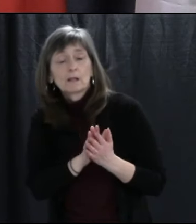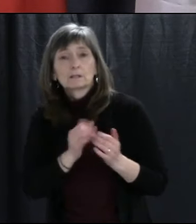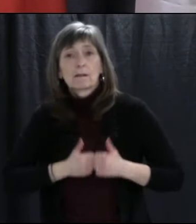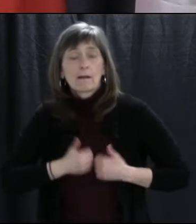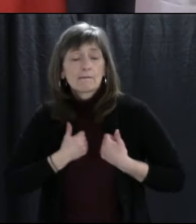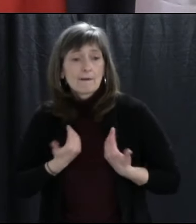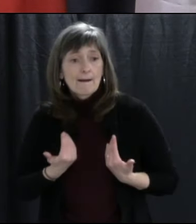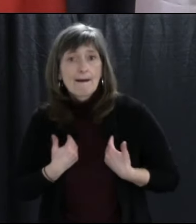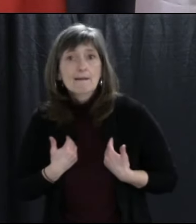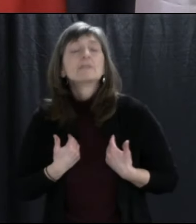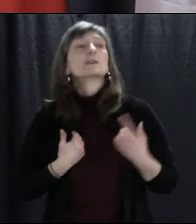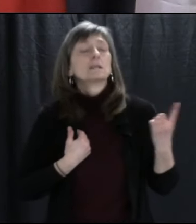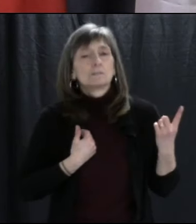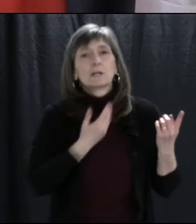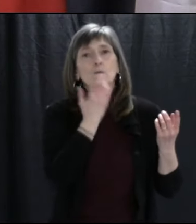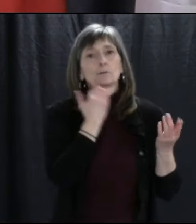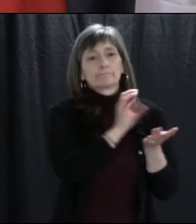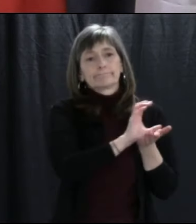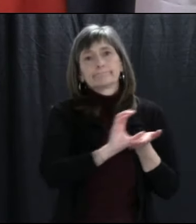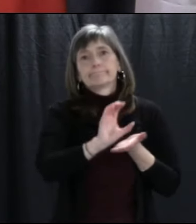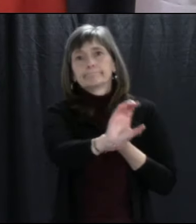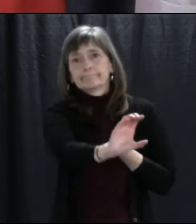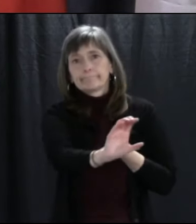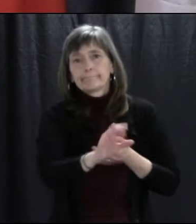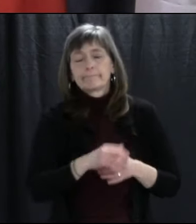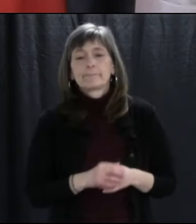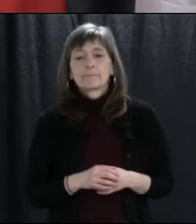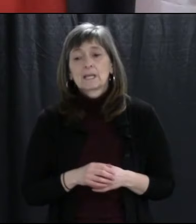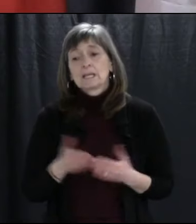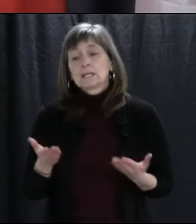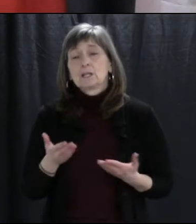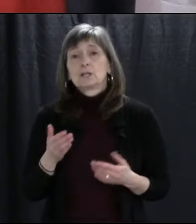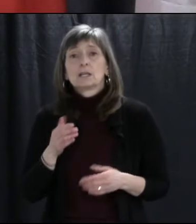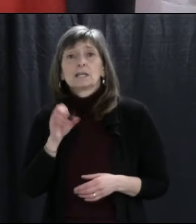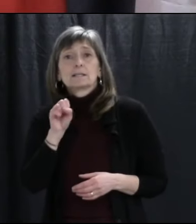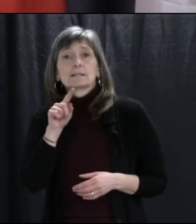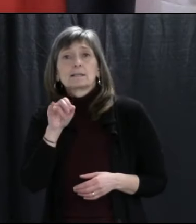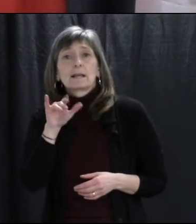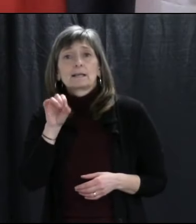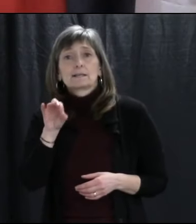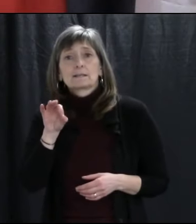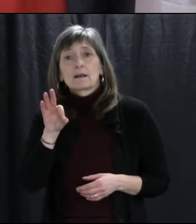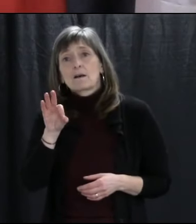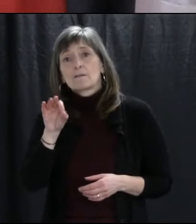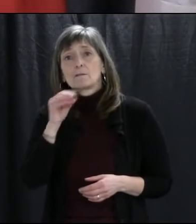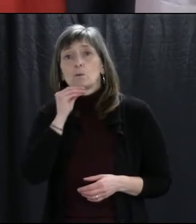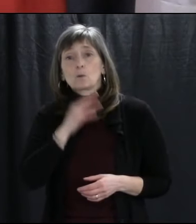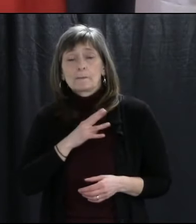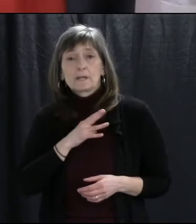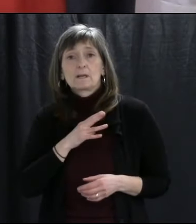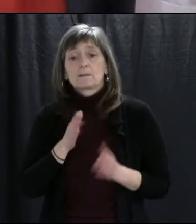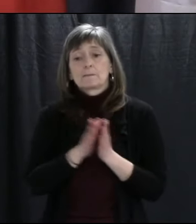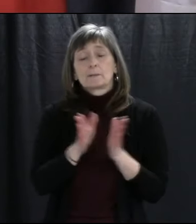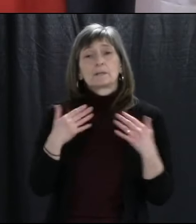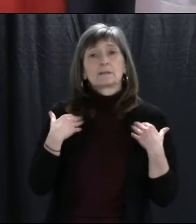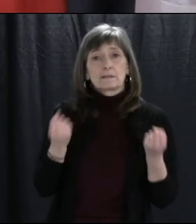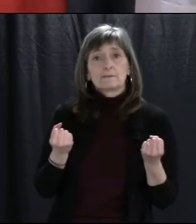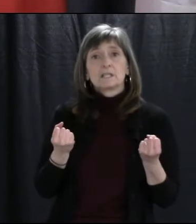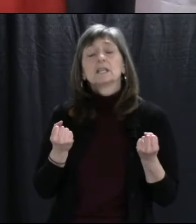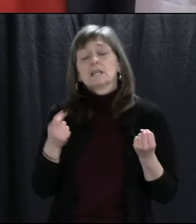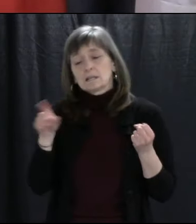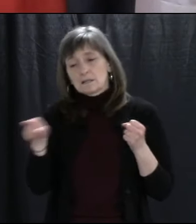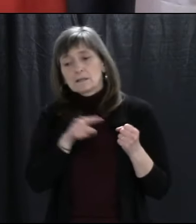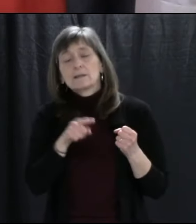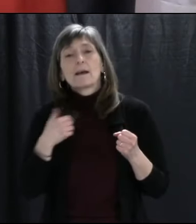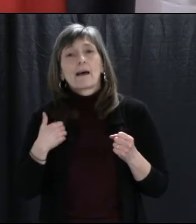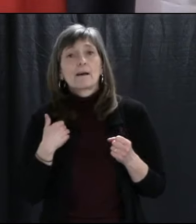violence. Our own Office of the Status of Women and Justice and Public Safety is working with their federal counterparts to ensure